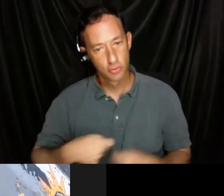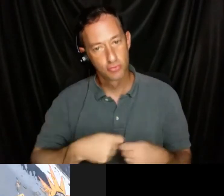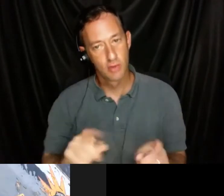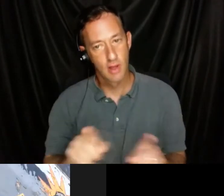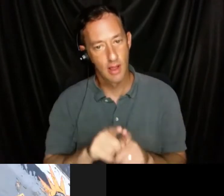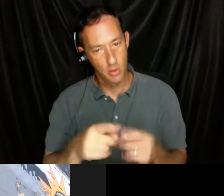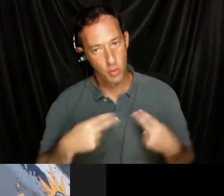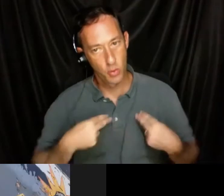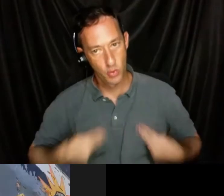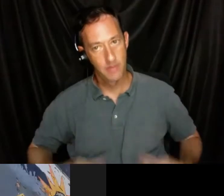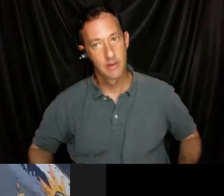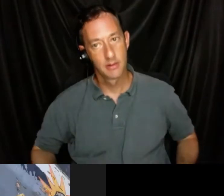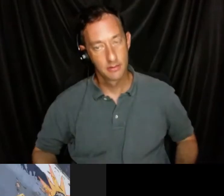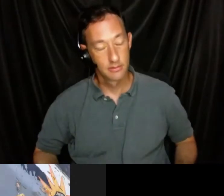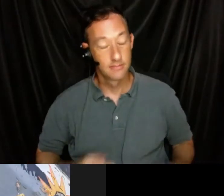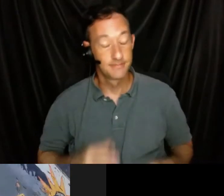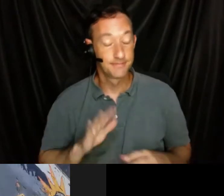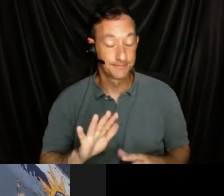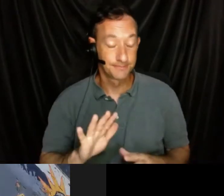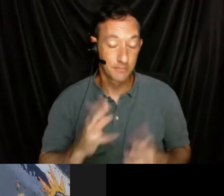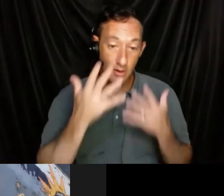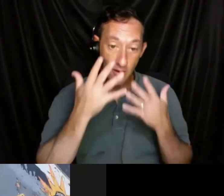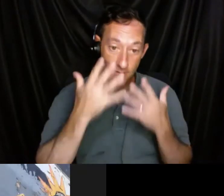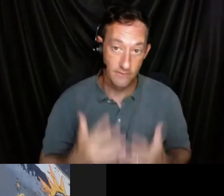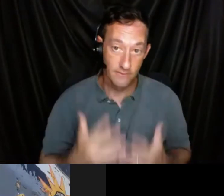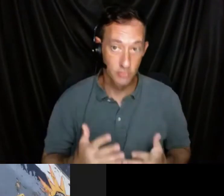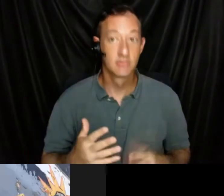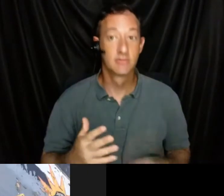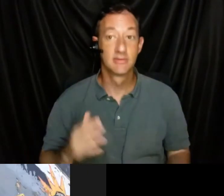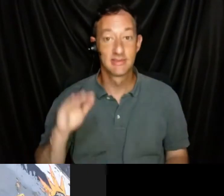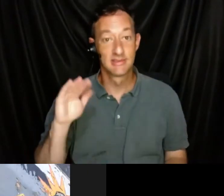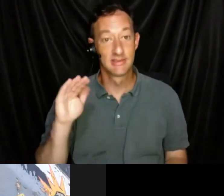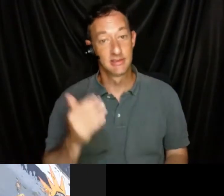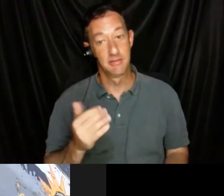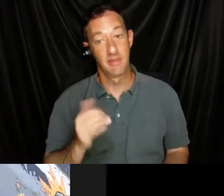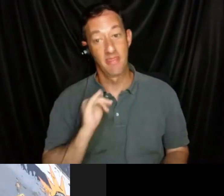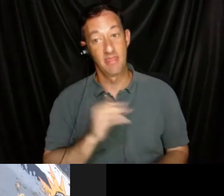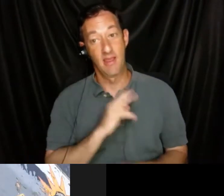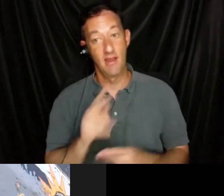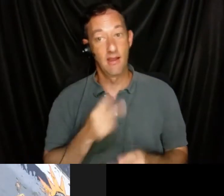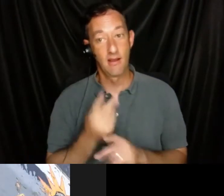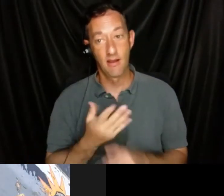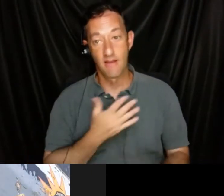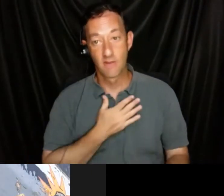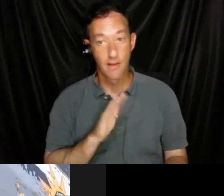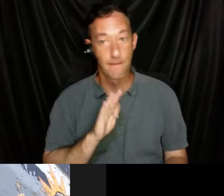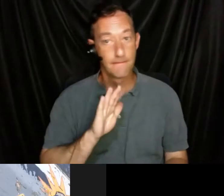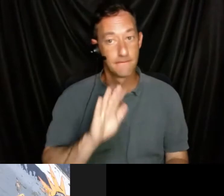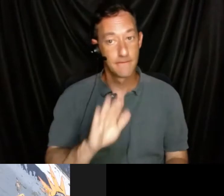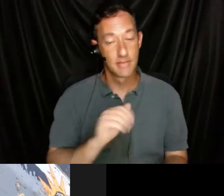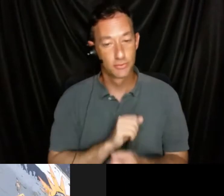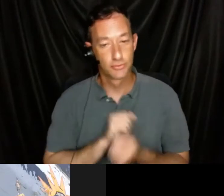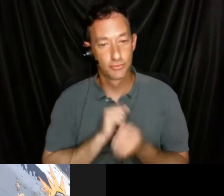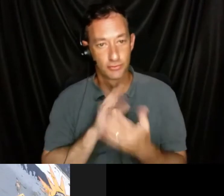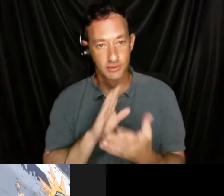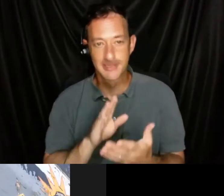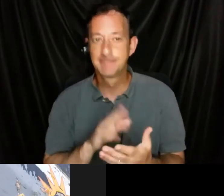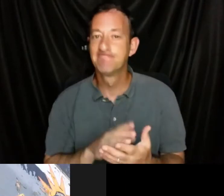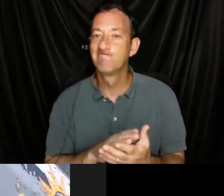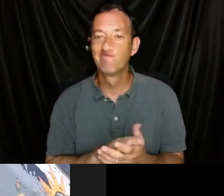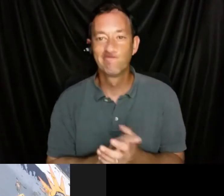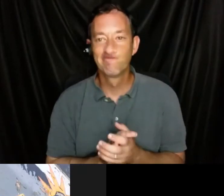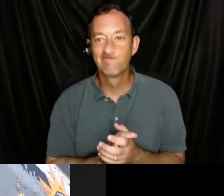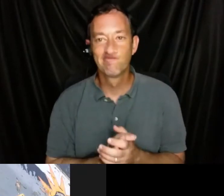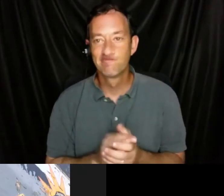being. Unfortunately, it seems that that kind of compassionate treatment hasn't really been